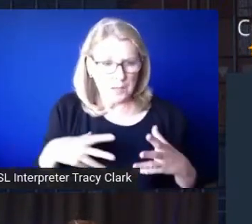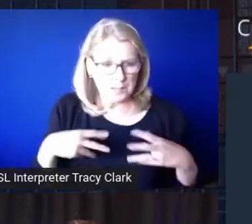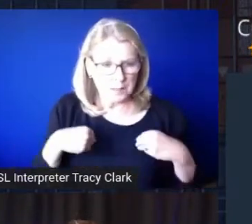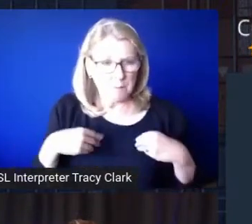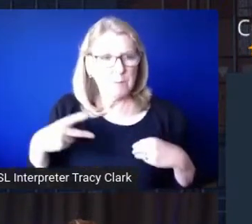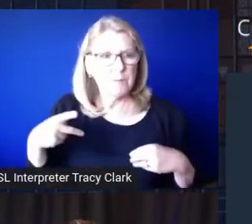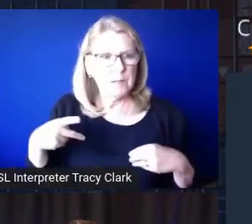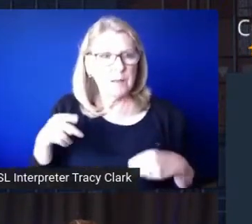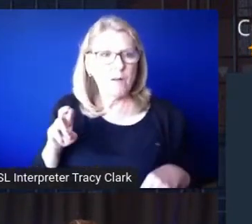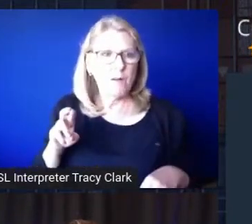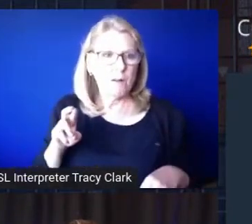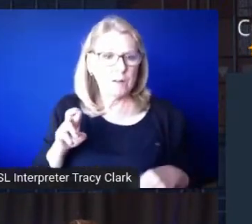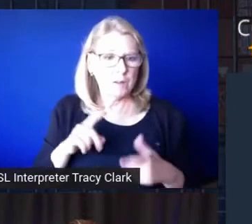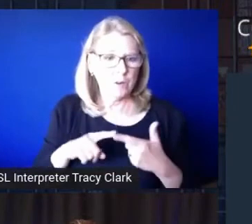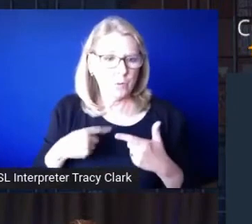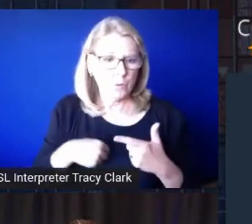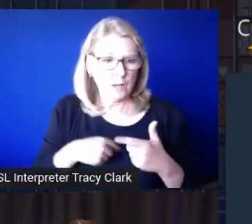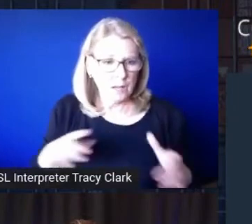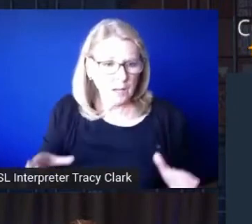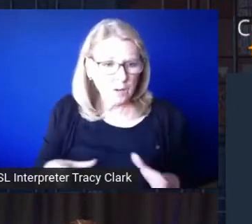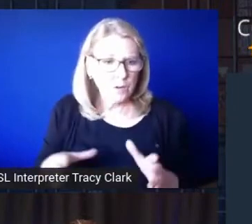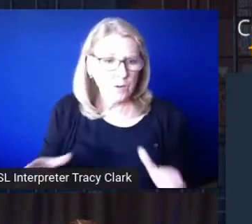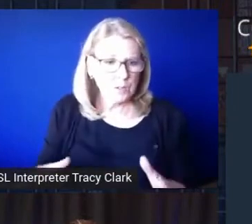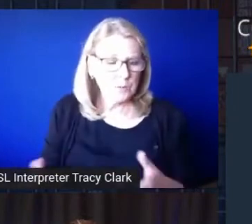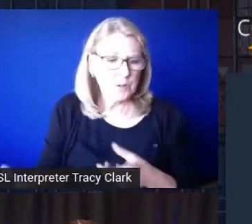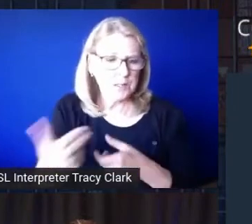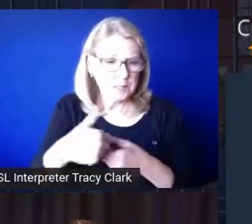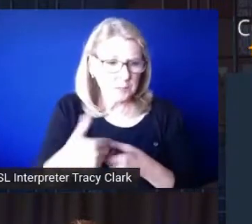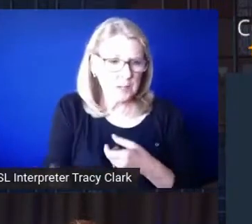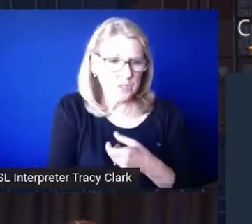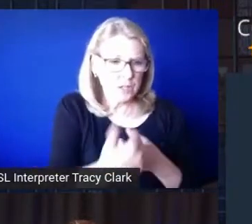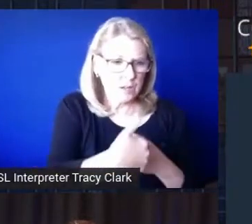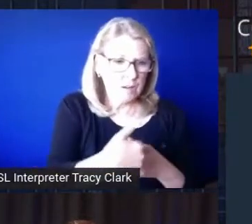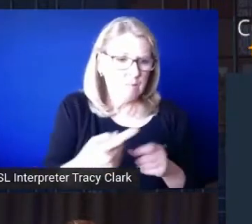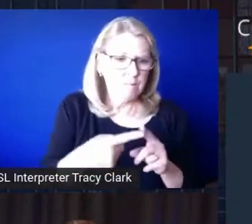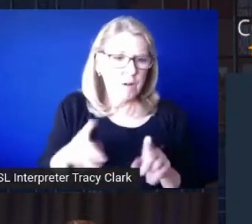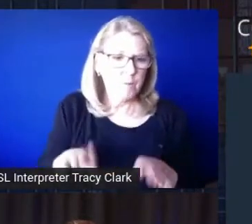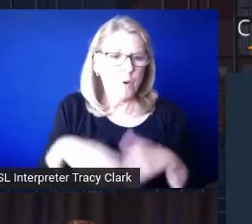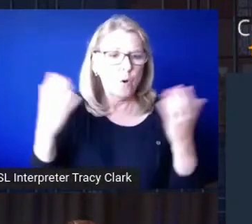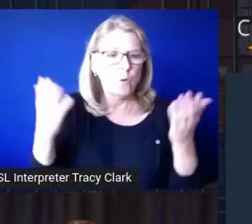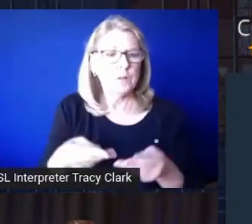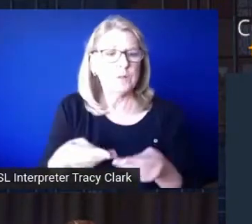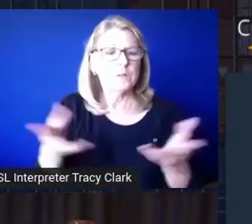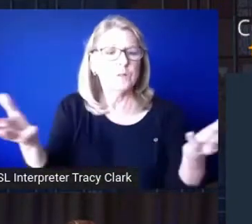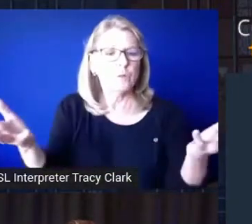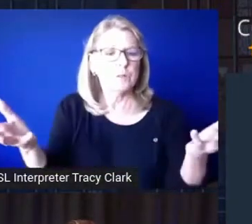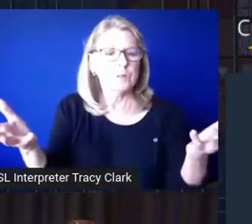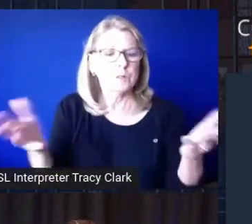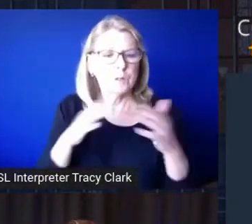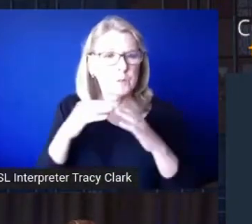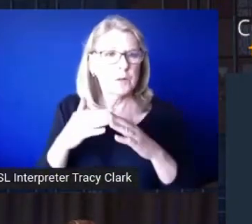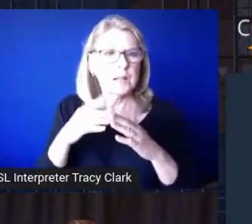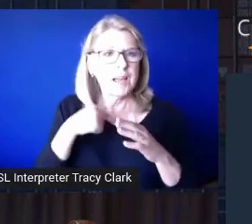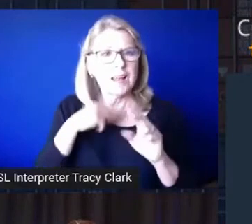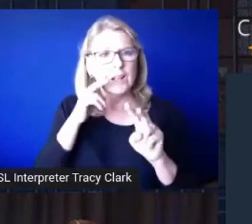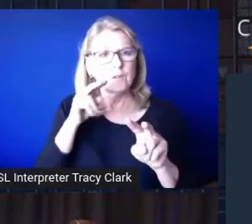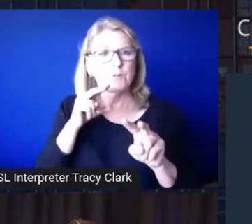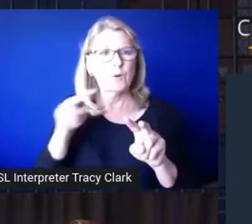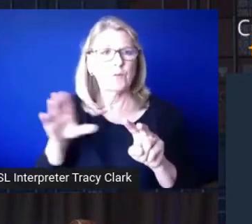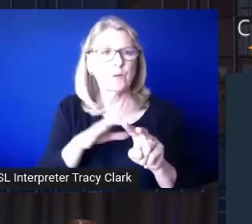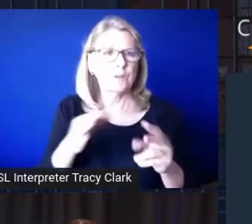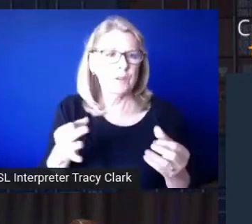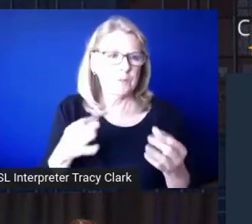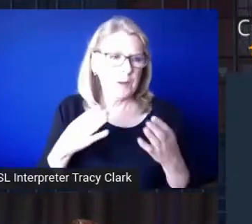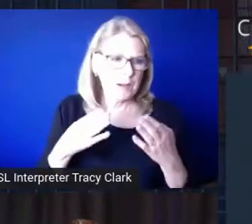do encourage participation from the open source community, and I'm looking for your feedback. Yeah, I would